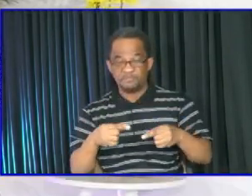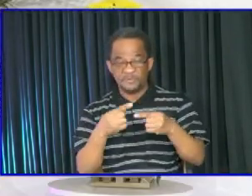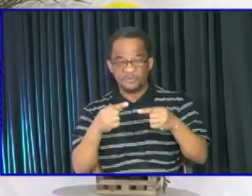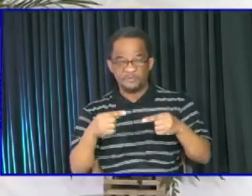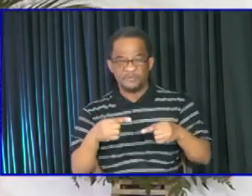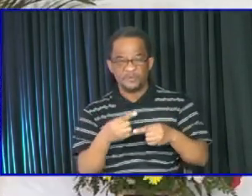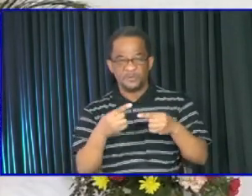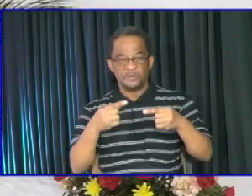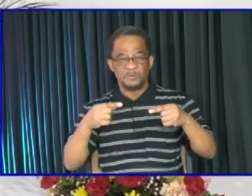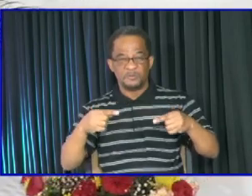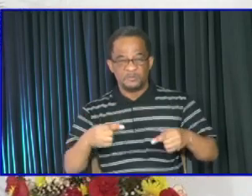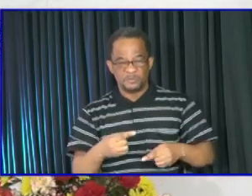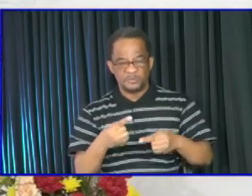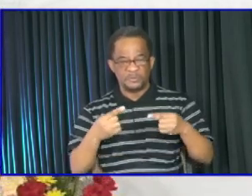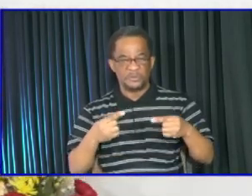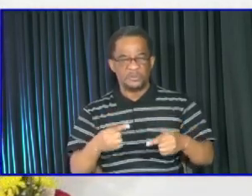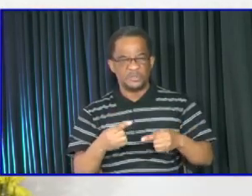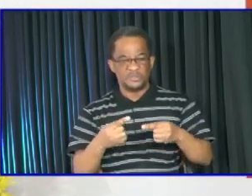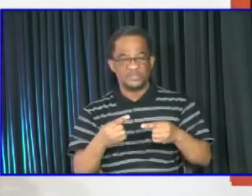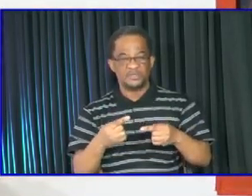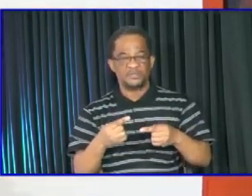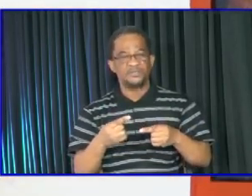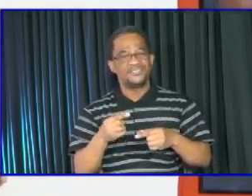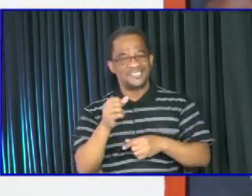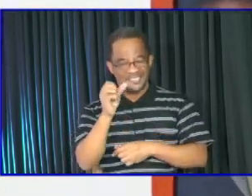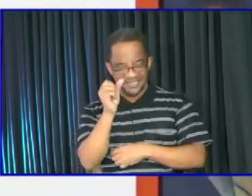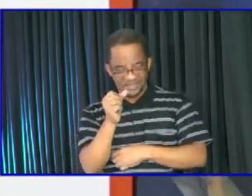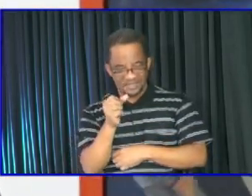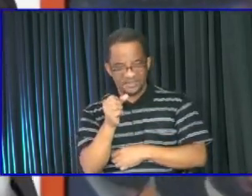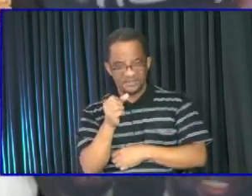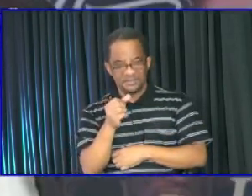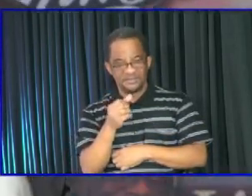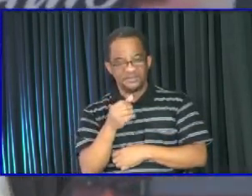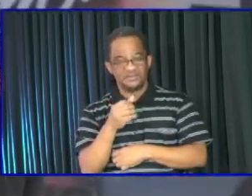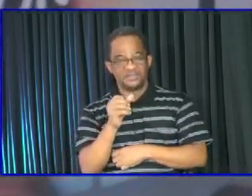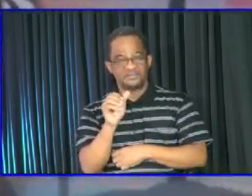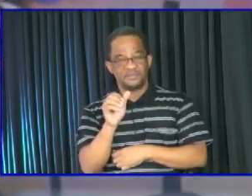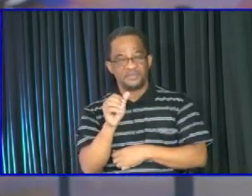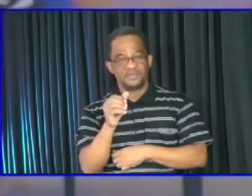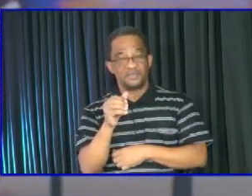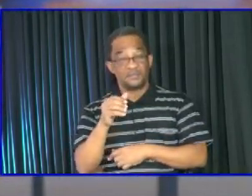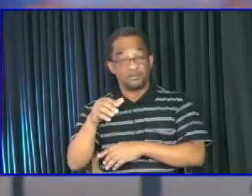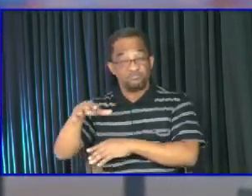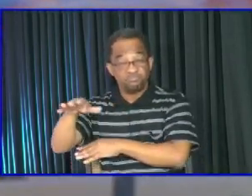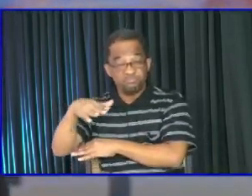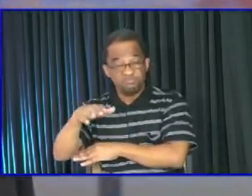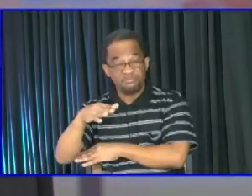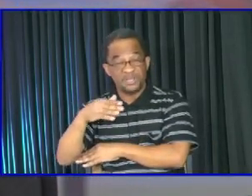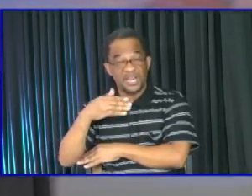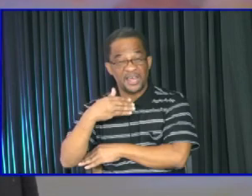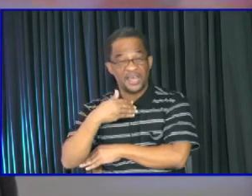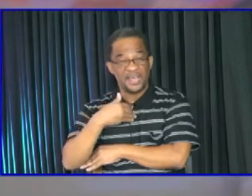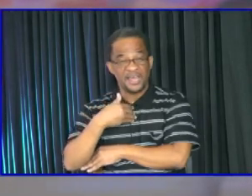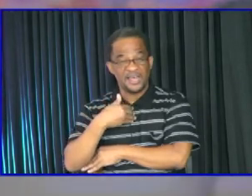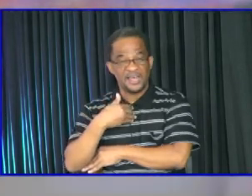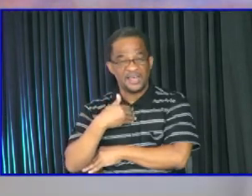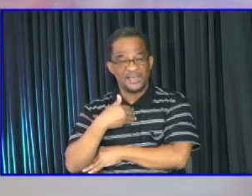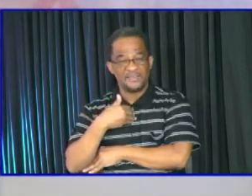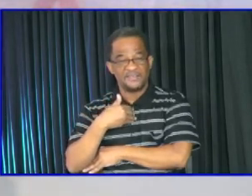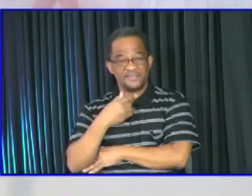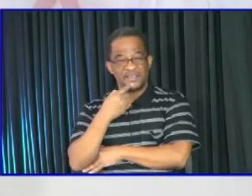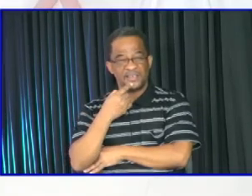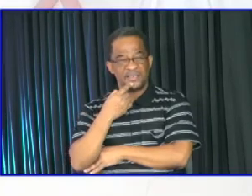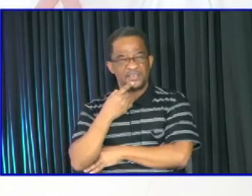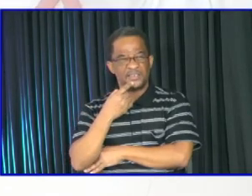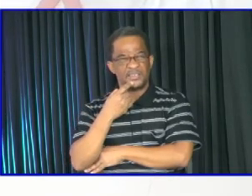And yes, they have the gall to say, He saved him others.